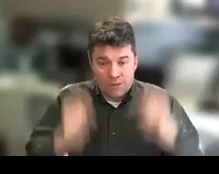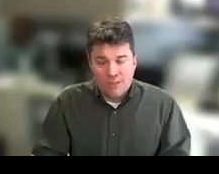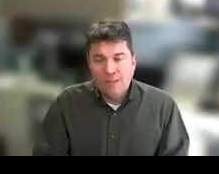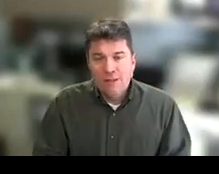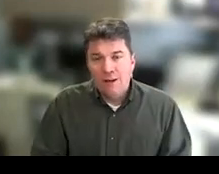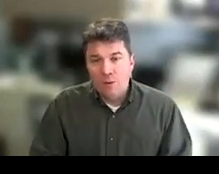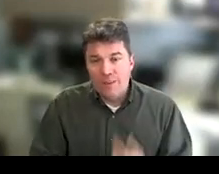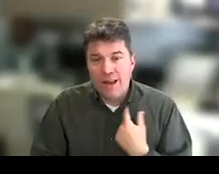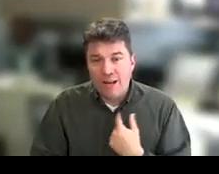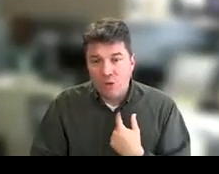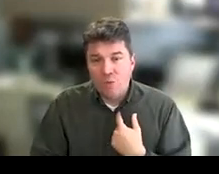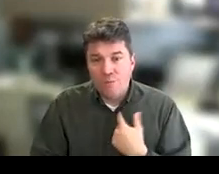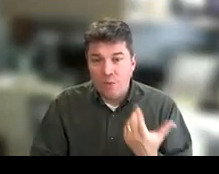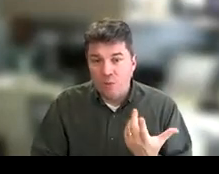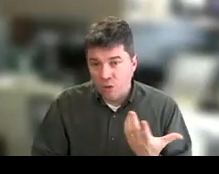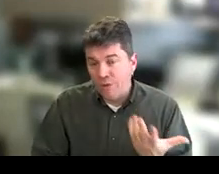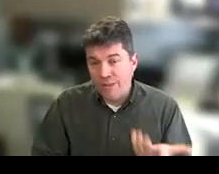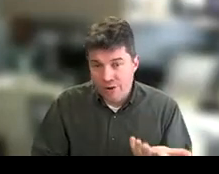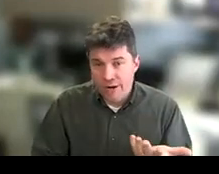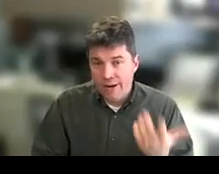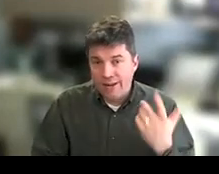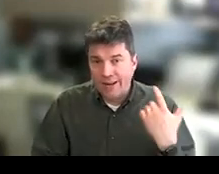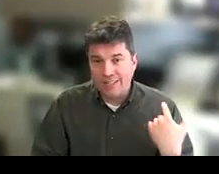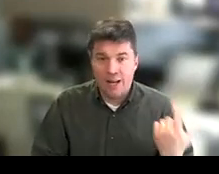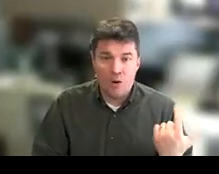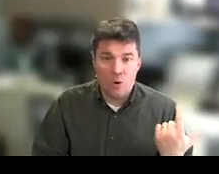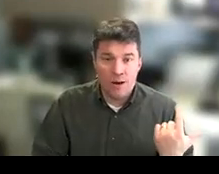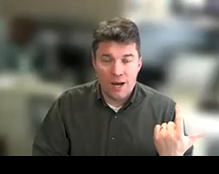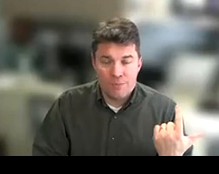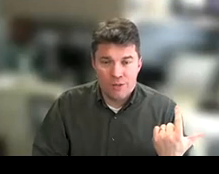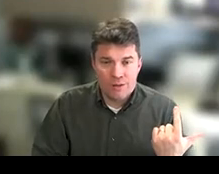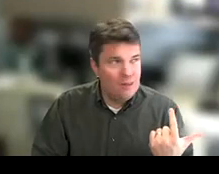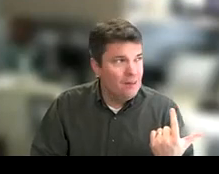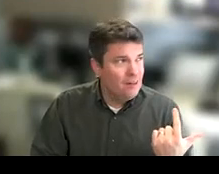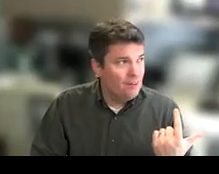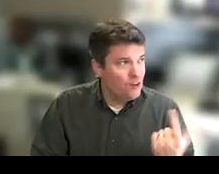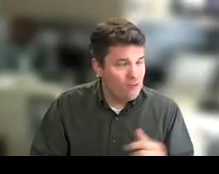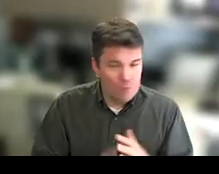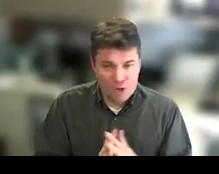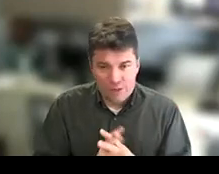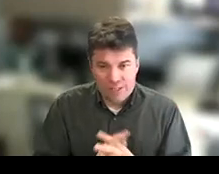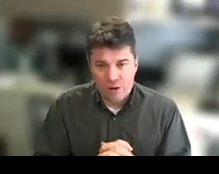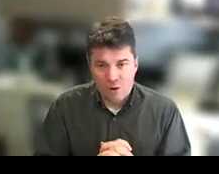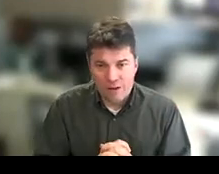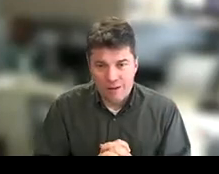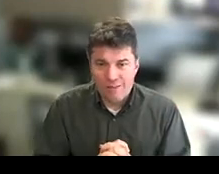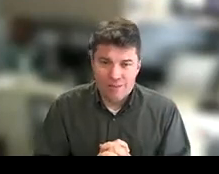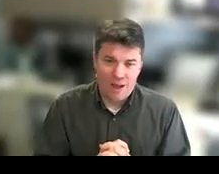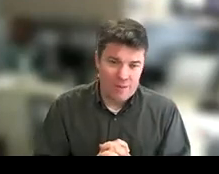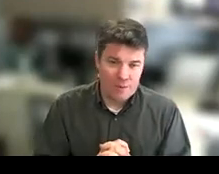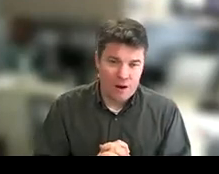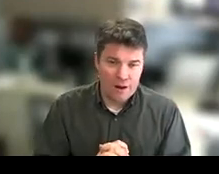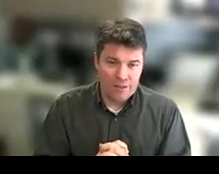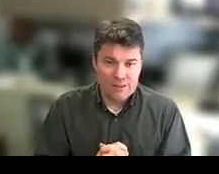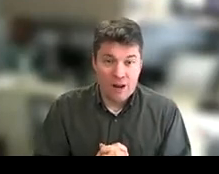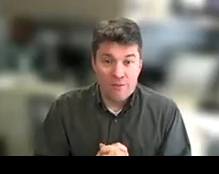or headphones. With the neck loop, that would work with the hearing aid that has a telecoil option. If you're not familiar with telecoil,